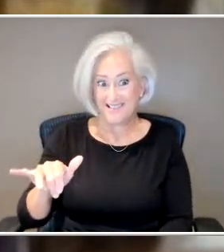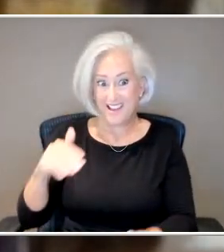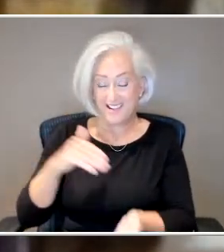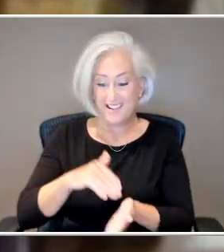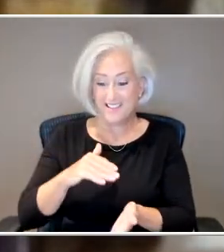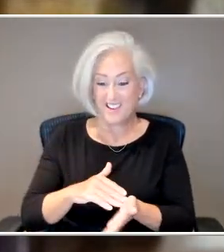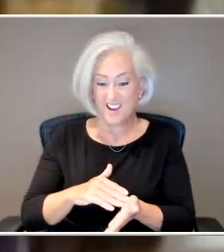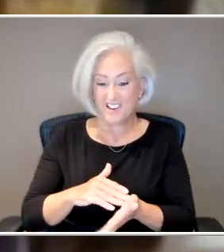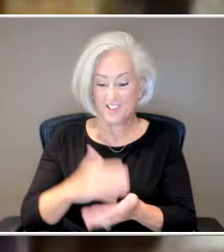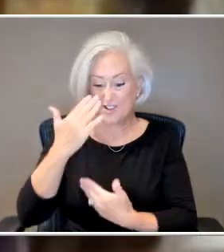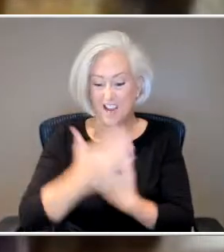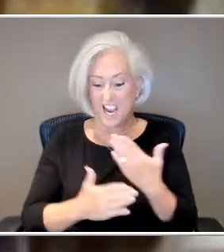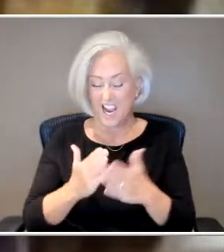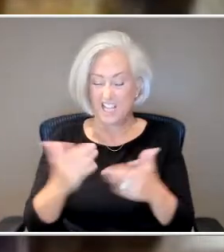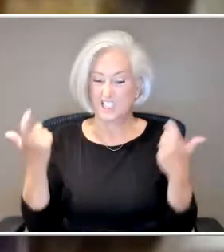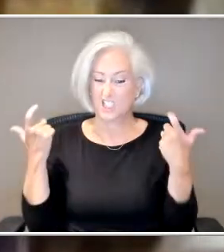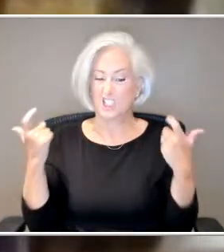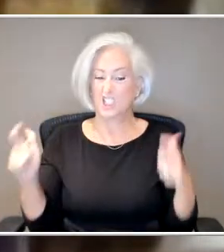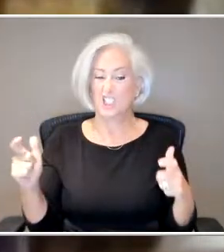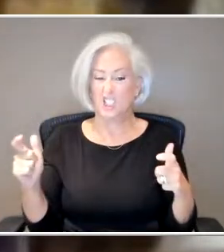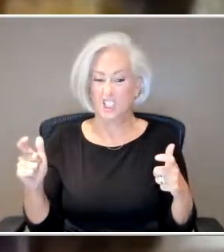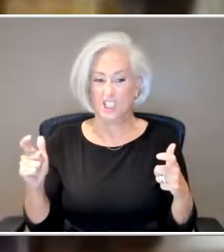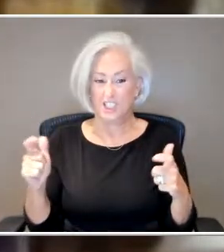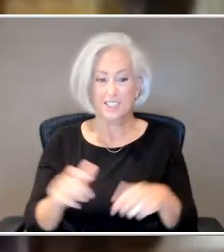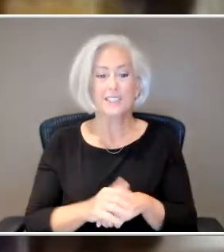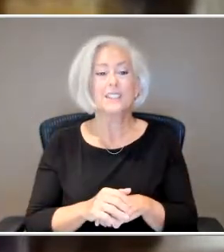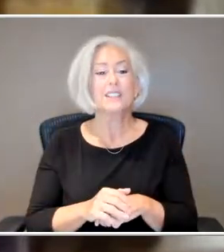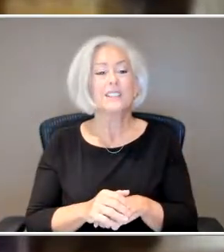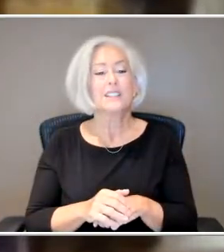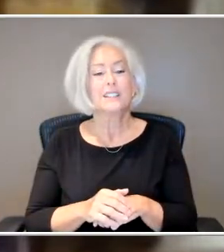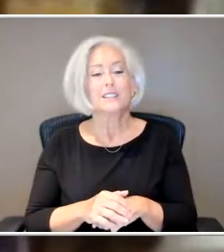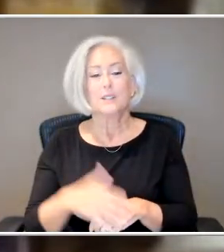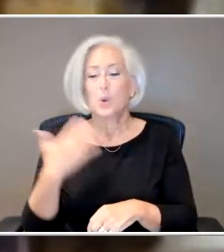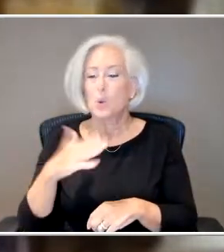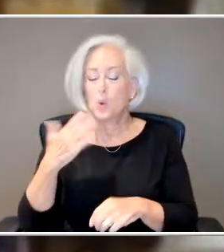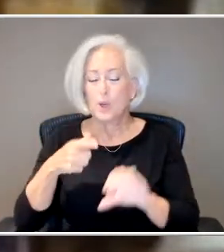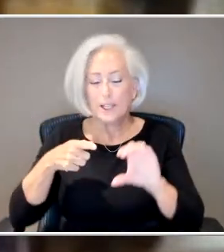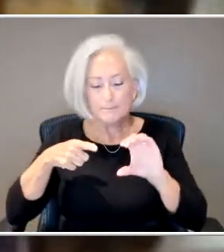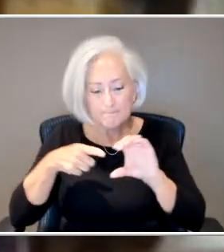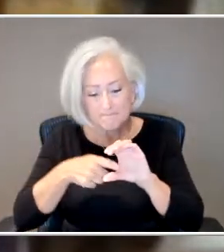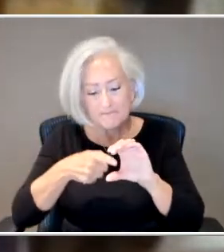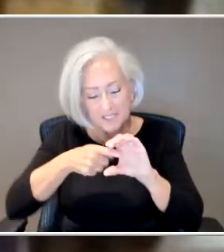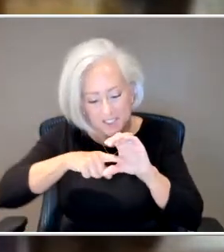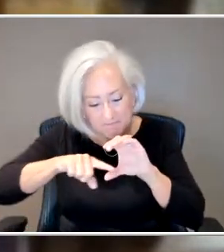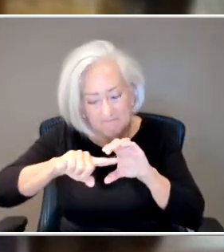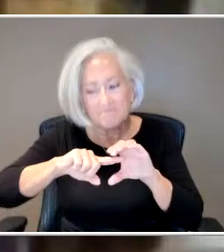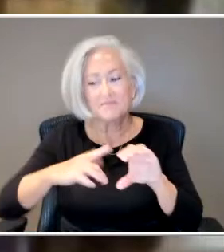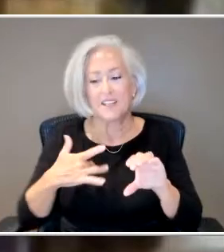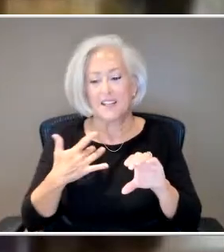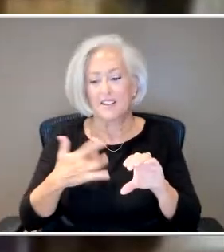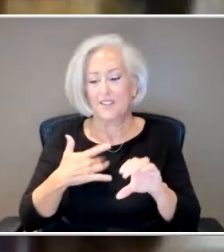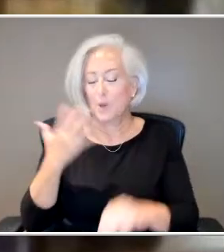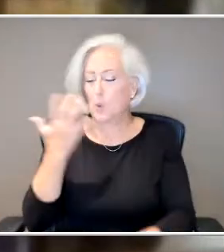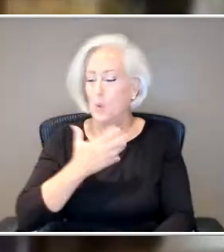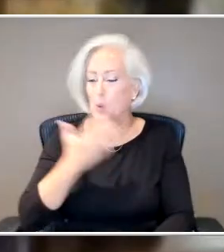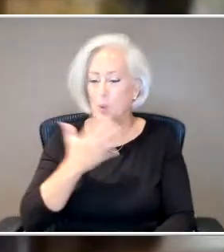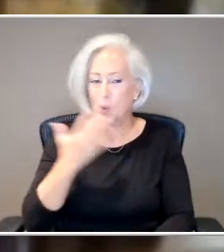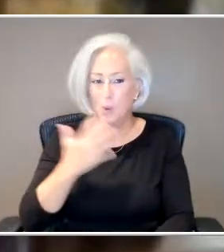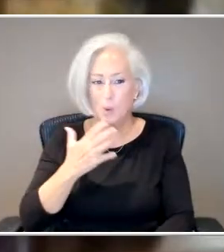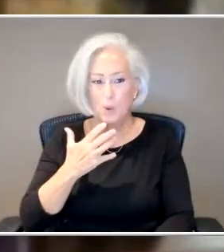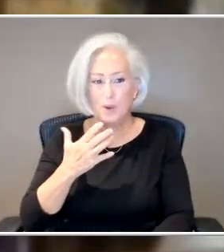good-sized pork chops, and boy, he checked it, and you could just feel his finger roll over a